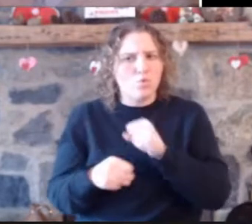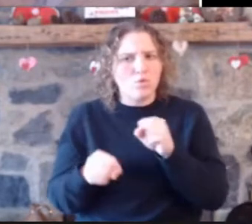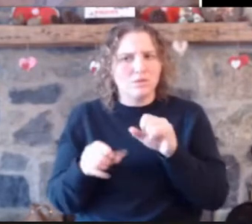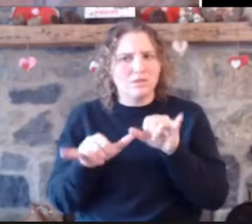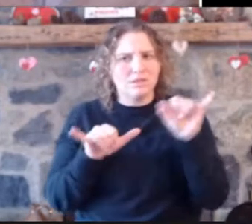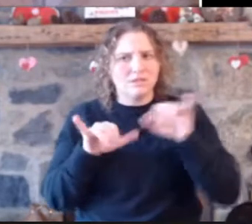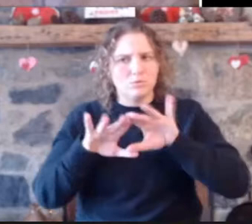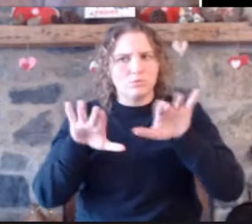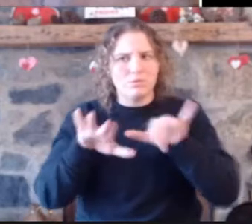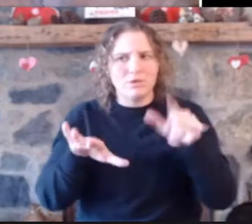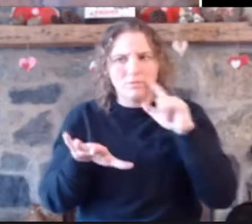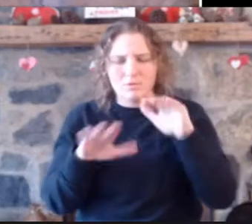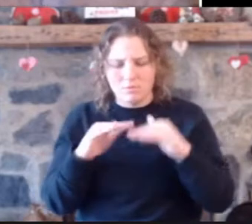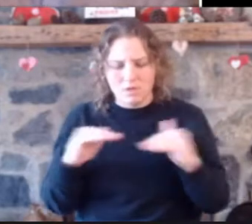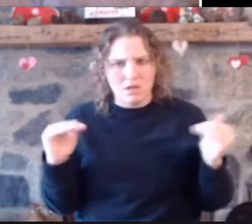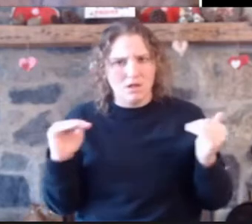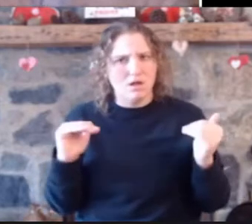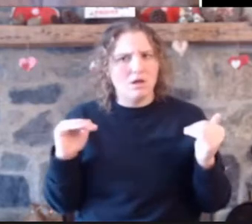about that layer?